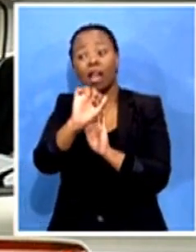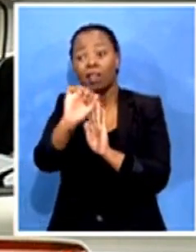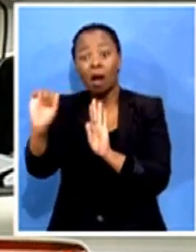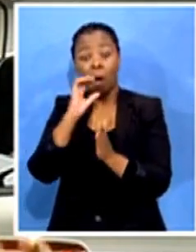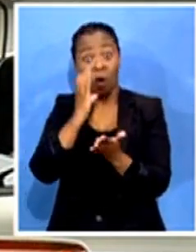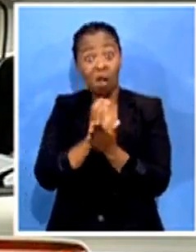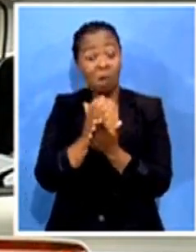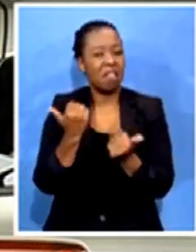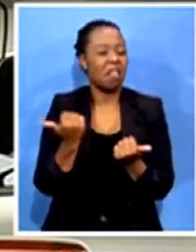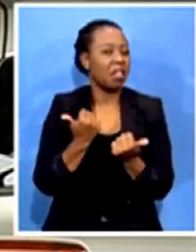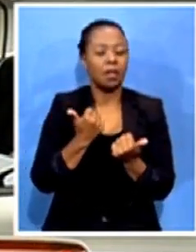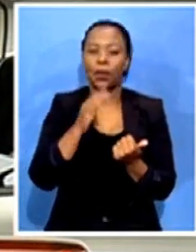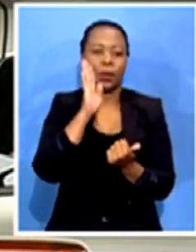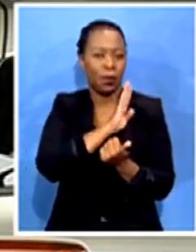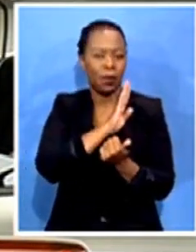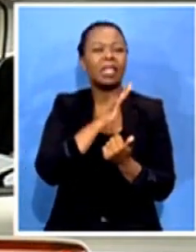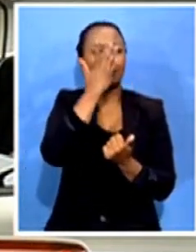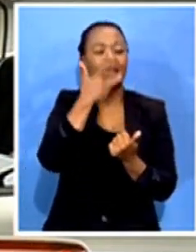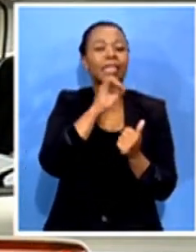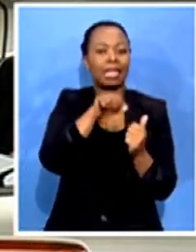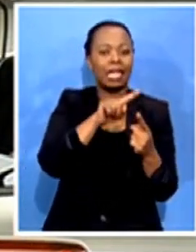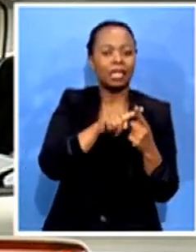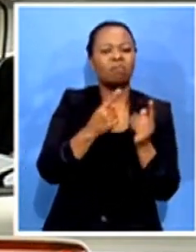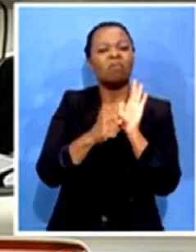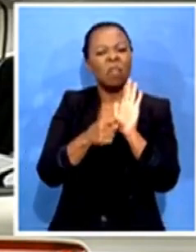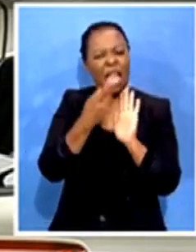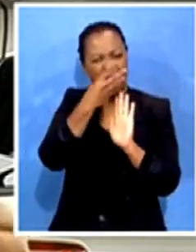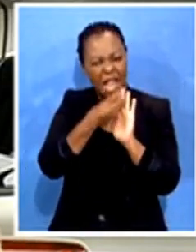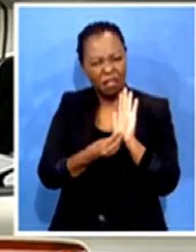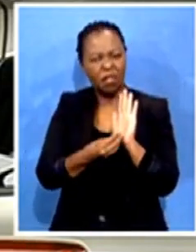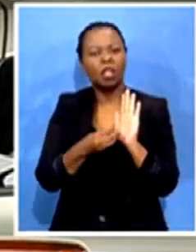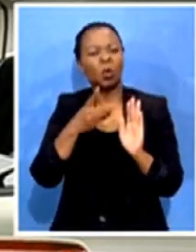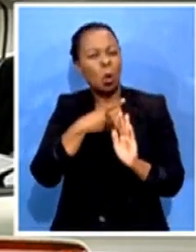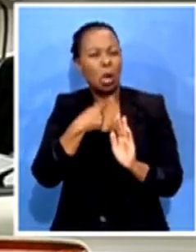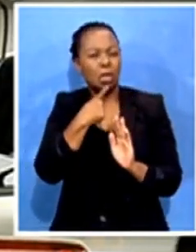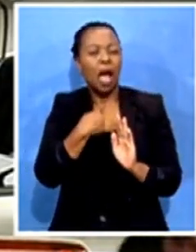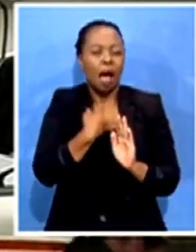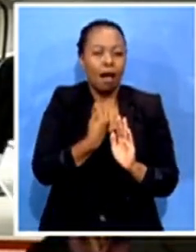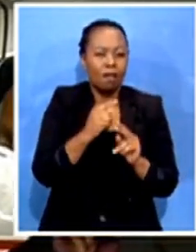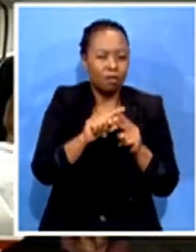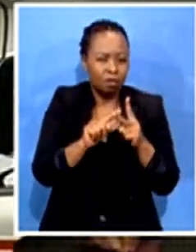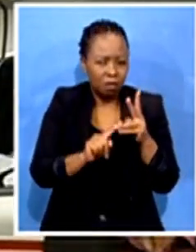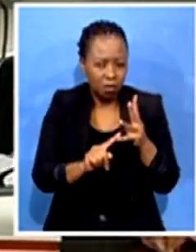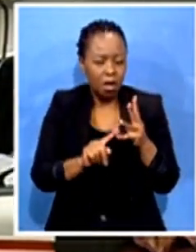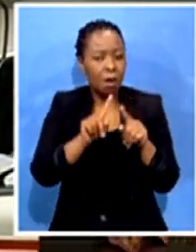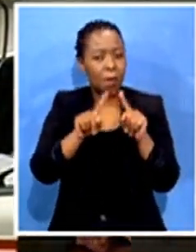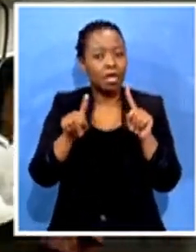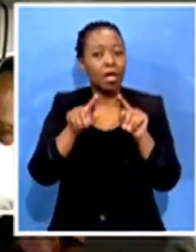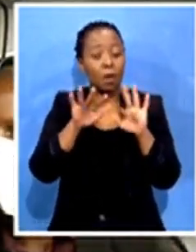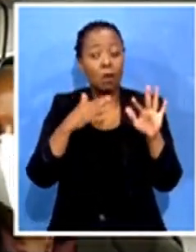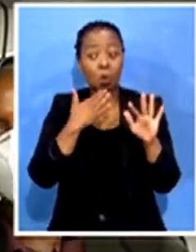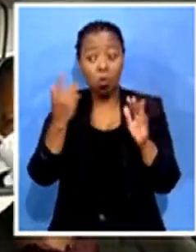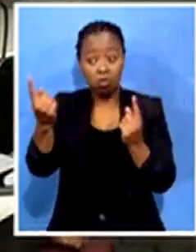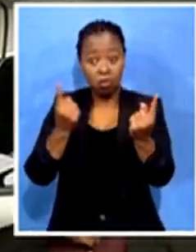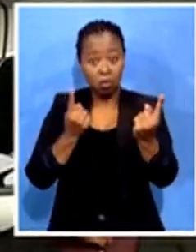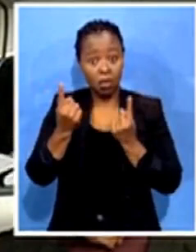have symptoms. They would say to be saying to doctors, I've got this. But a lot of the people who arrive here have not been tested. They get